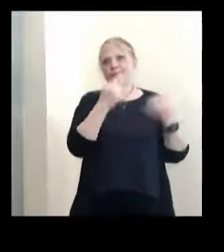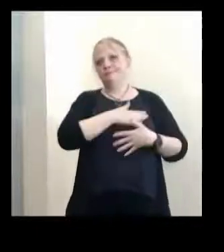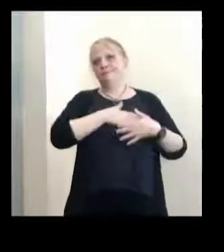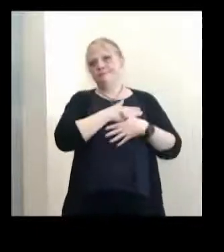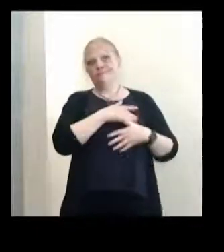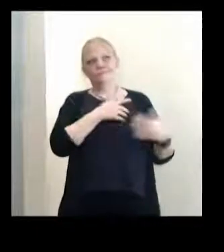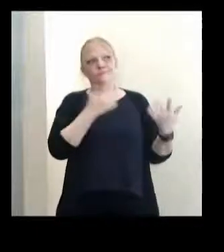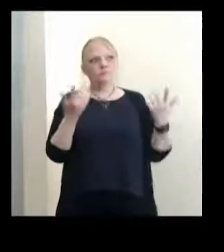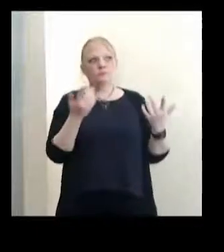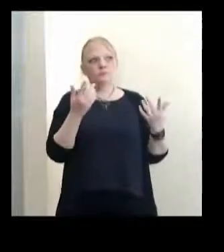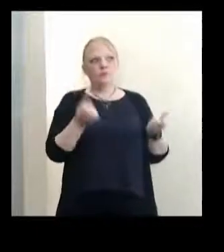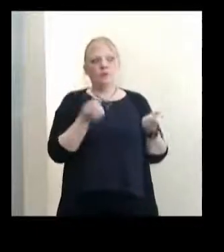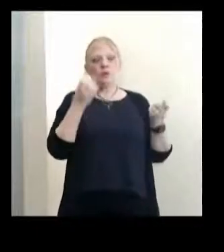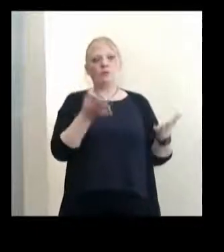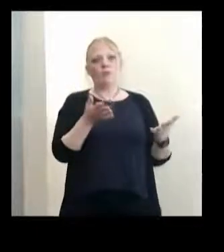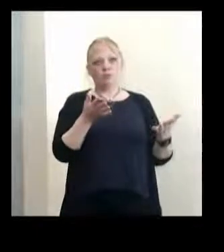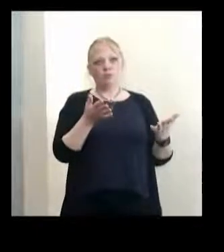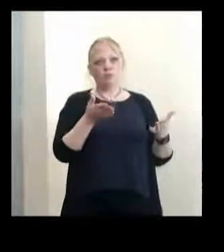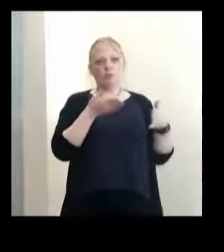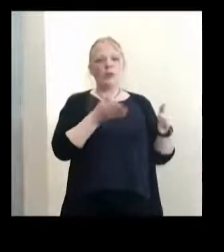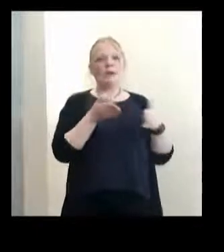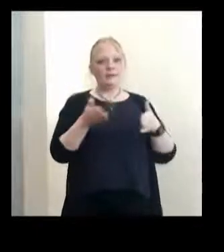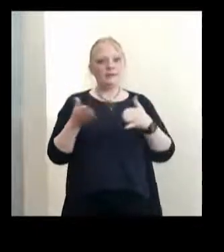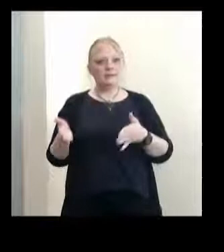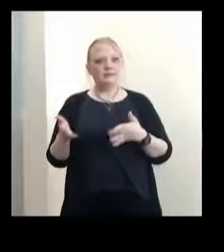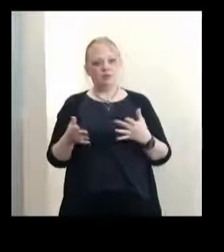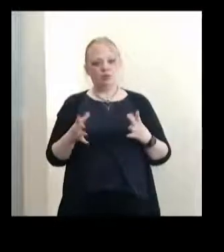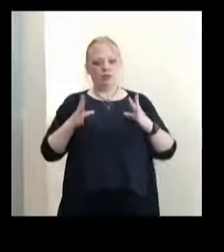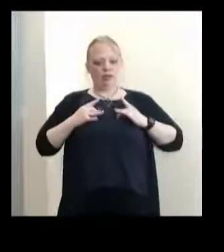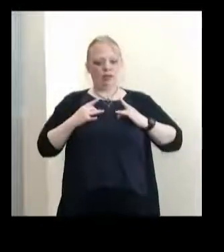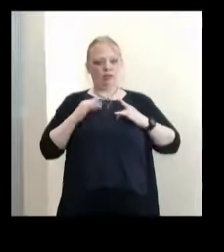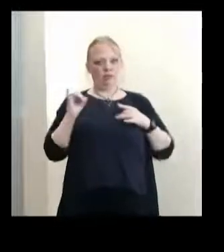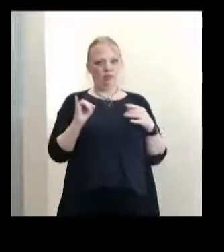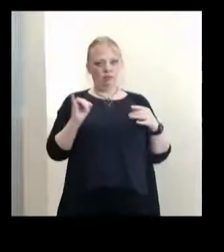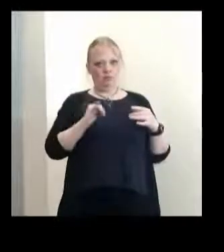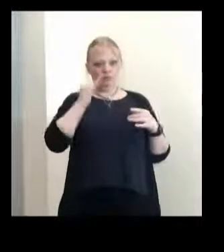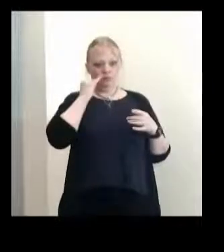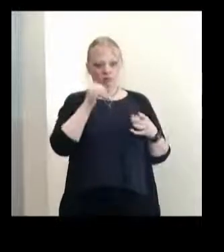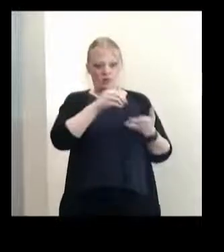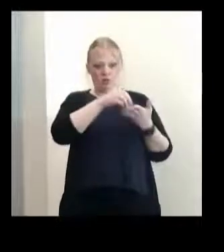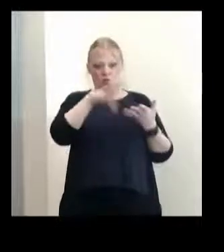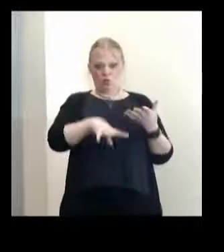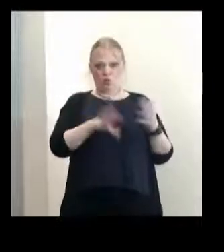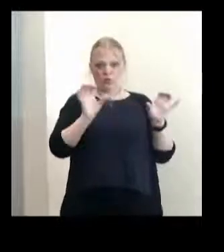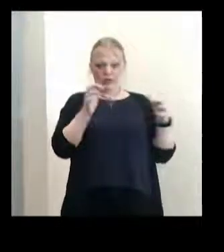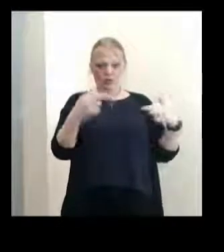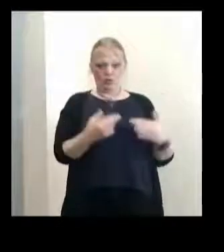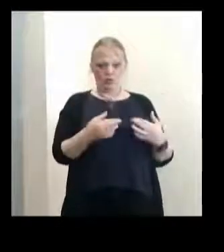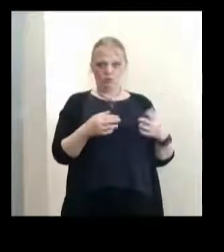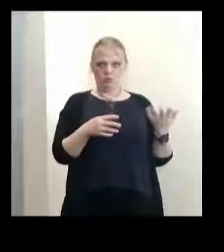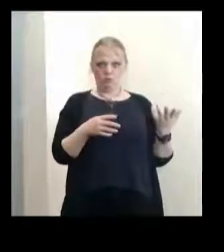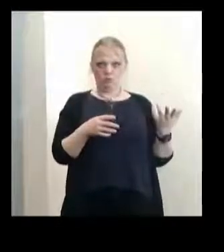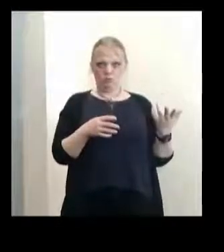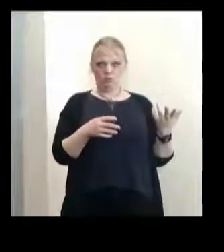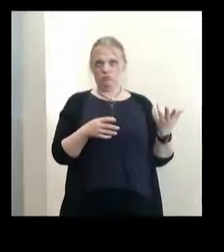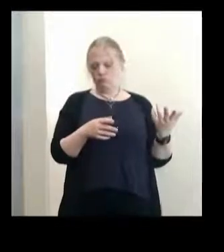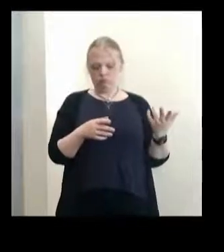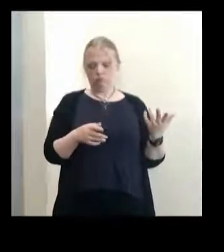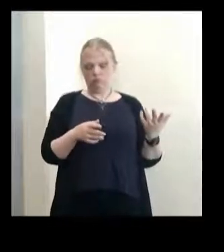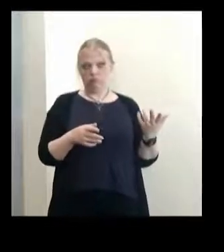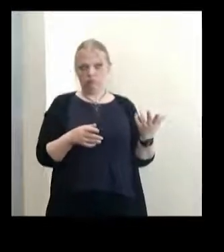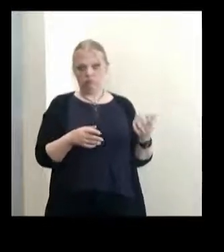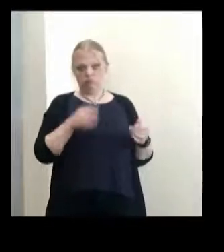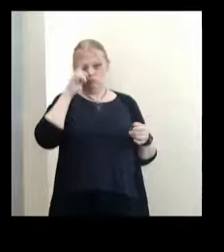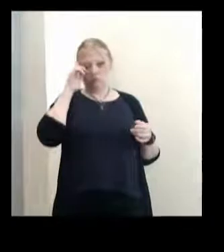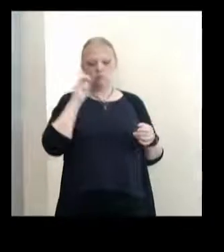multiple mechanisms for people to get infected, and if they're students in a classroom, if they are infected